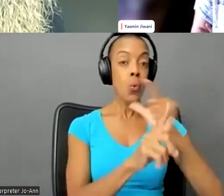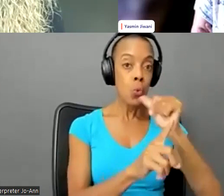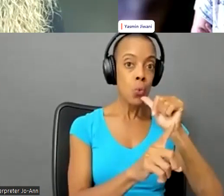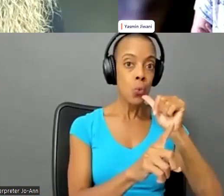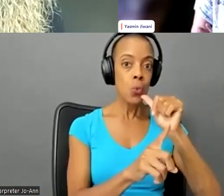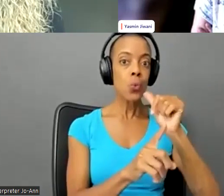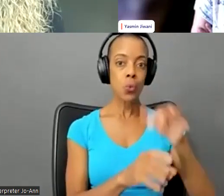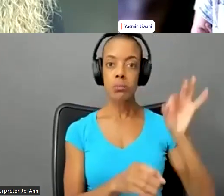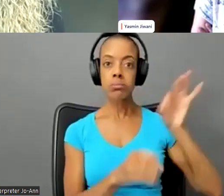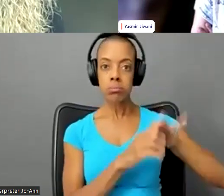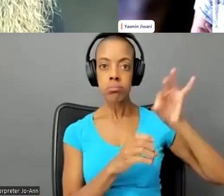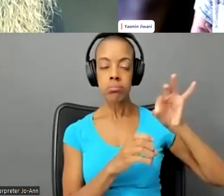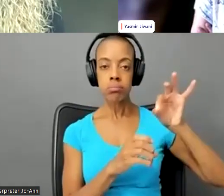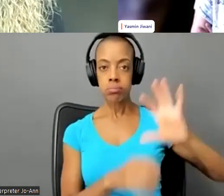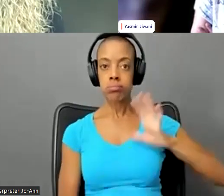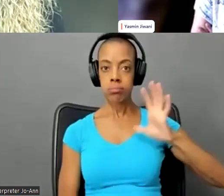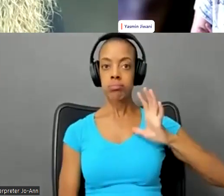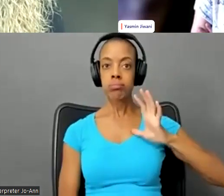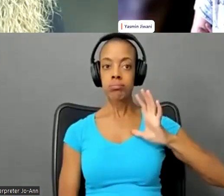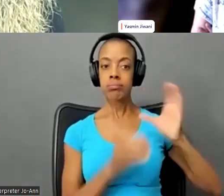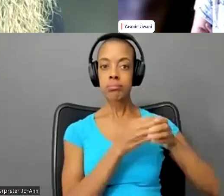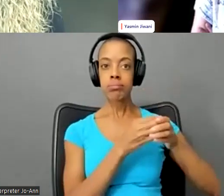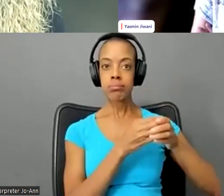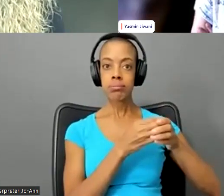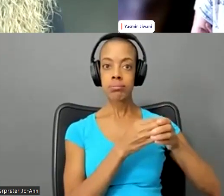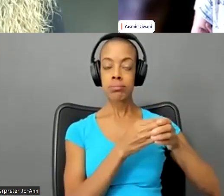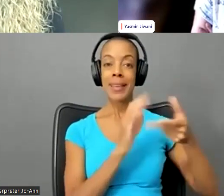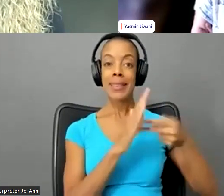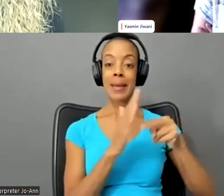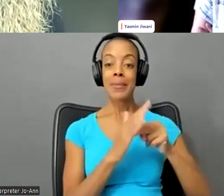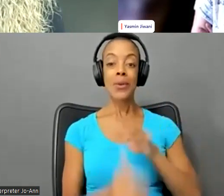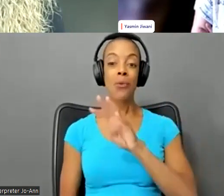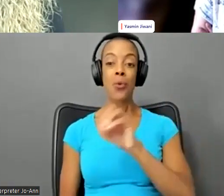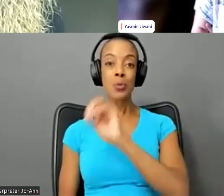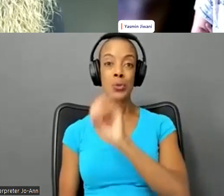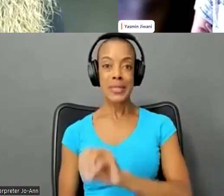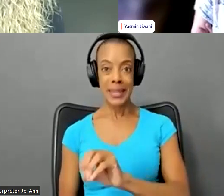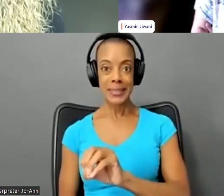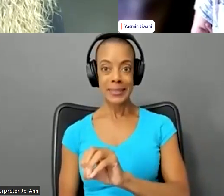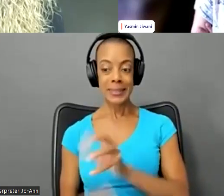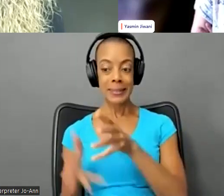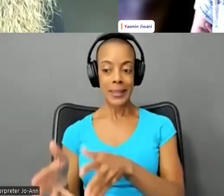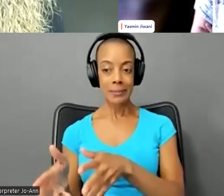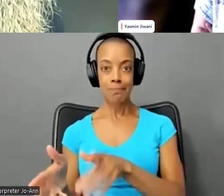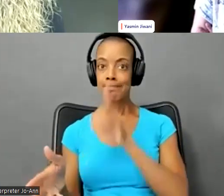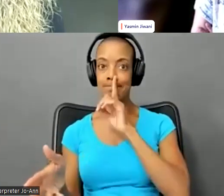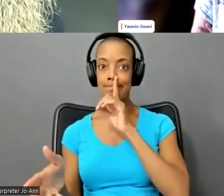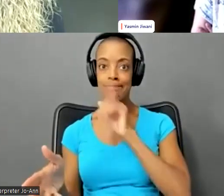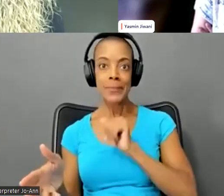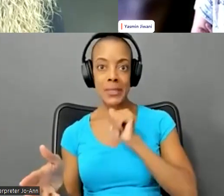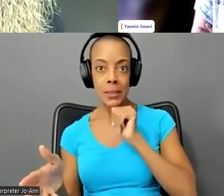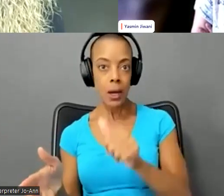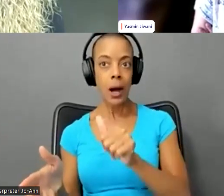that means is that we're only hearing 40% of the time from those who are not with their hands on the levers